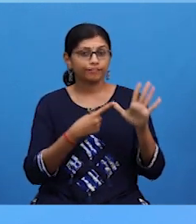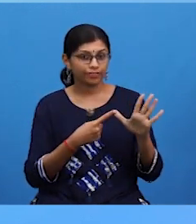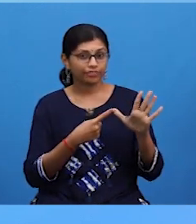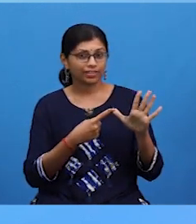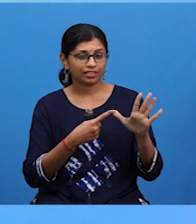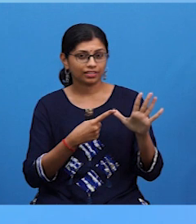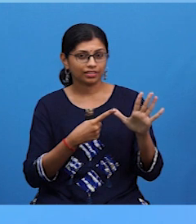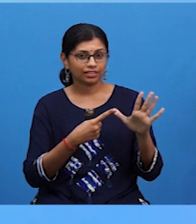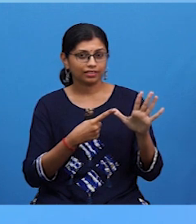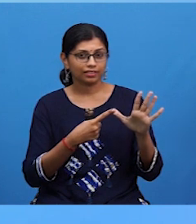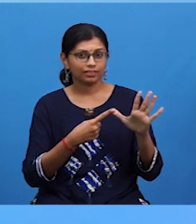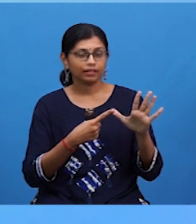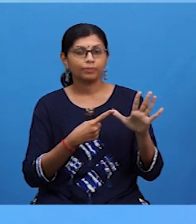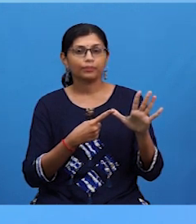fifth,